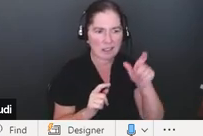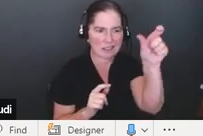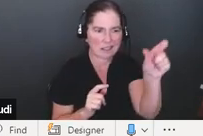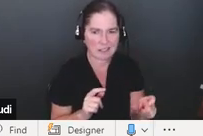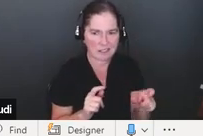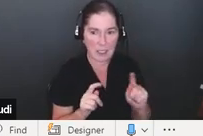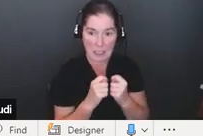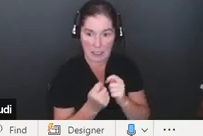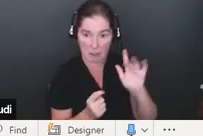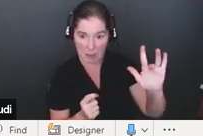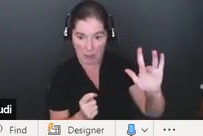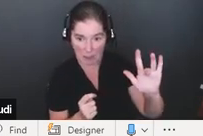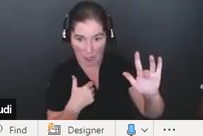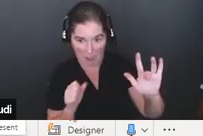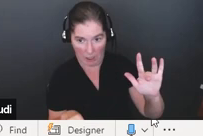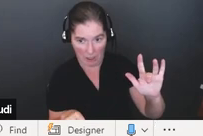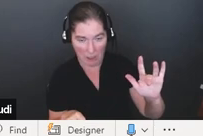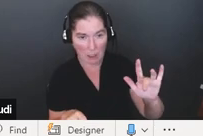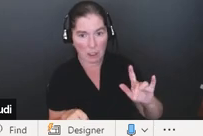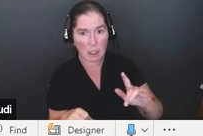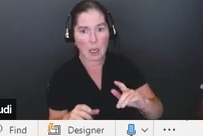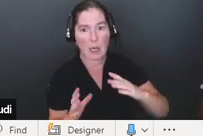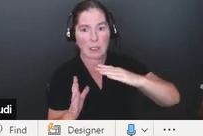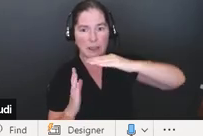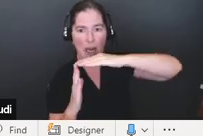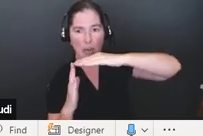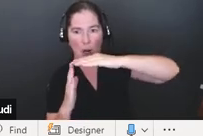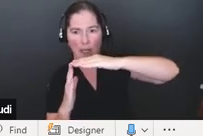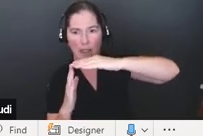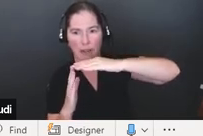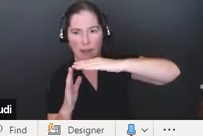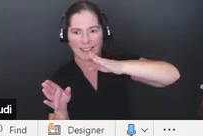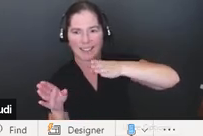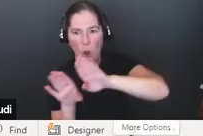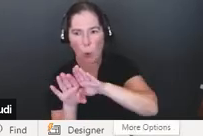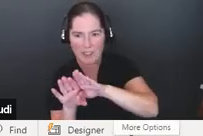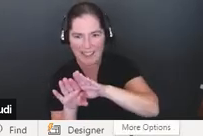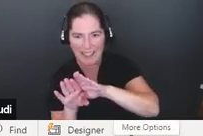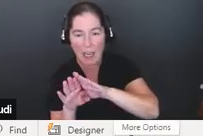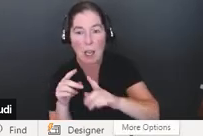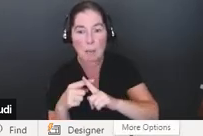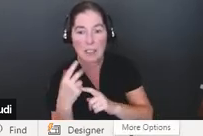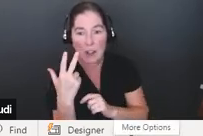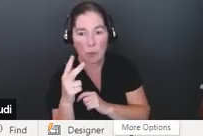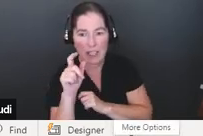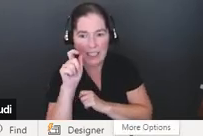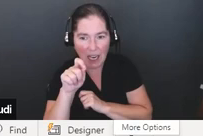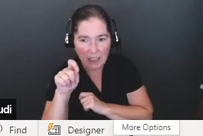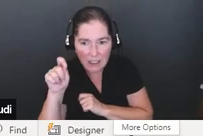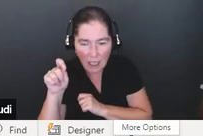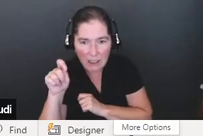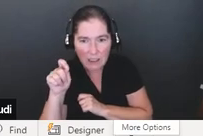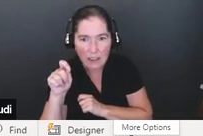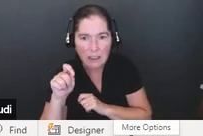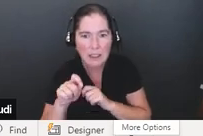back there. I also see the top right, it says close. And there's also the three dots. I see the three dots are in one color